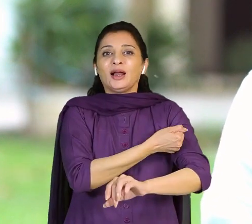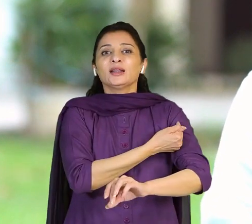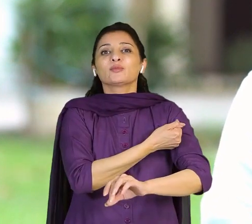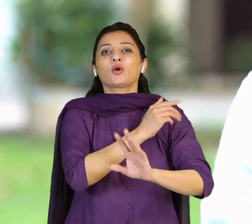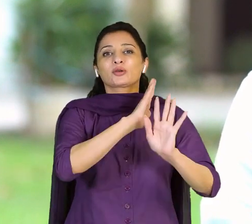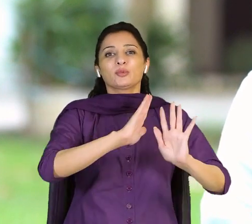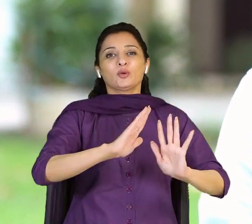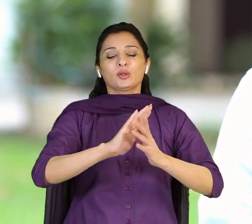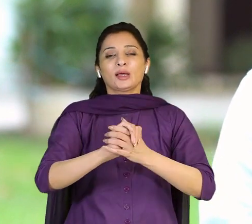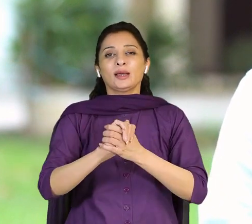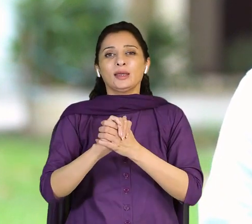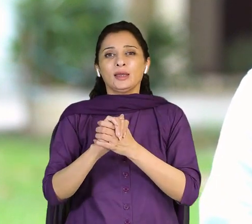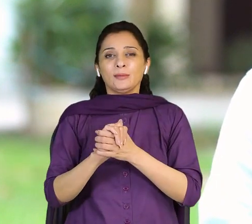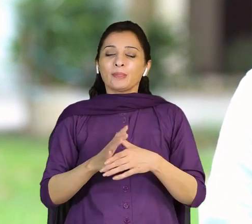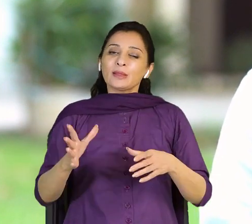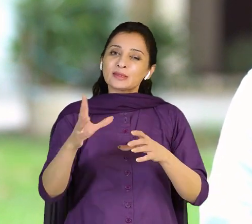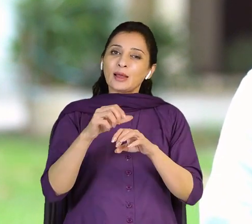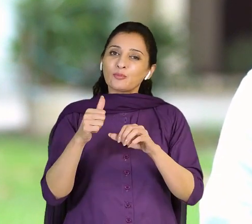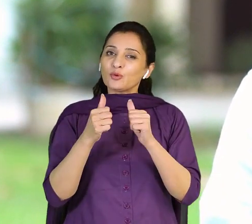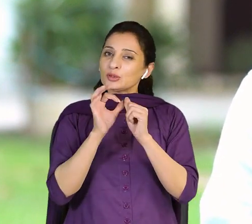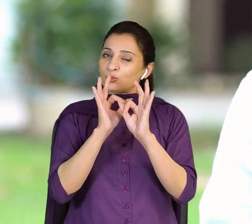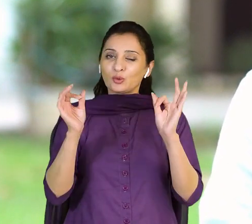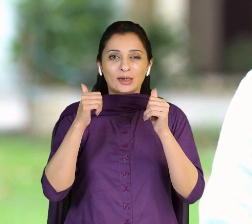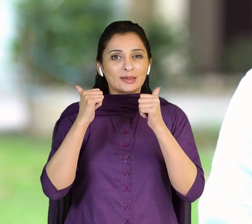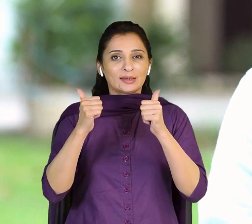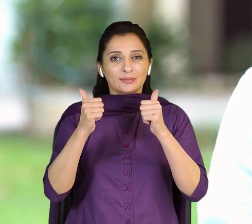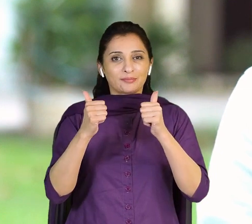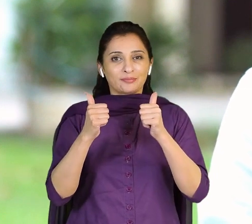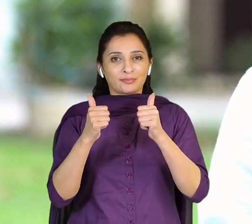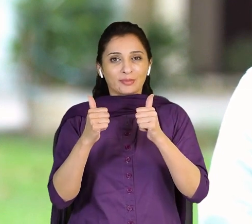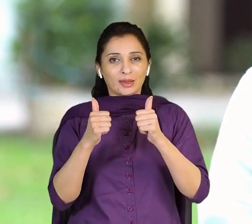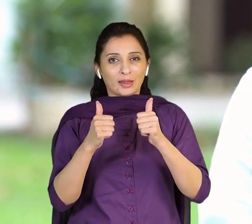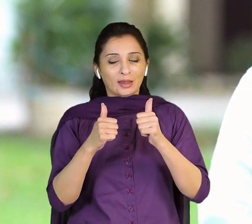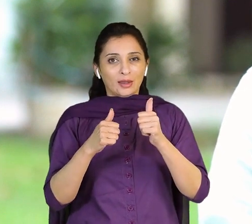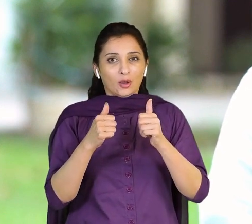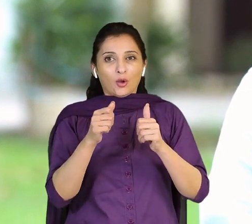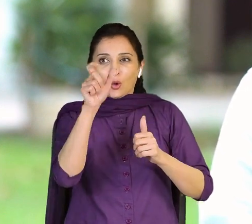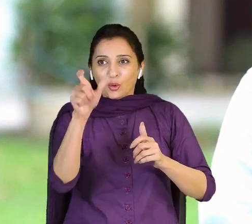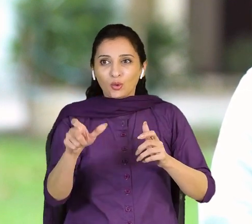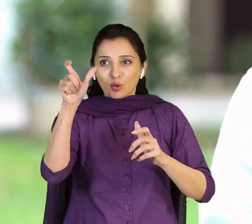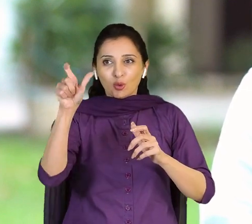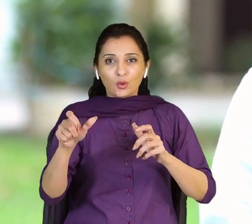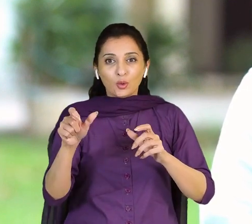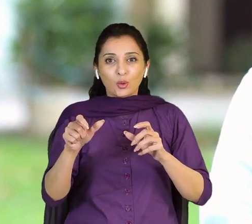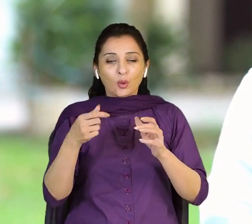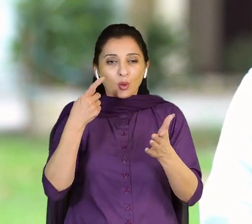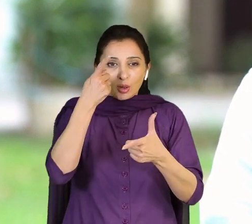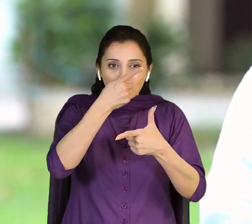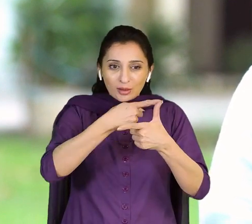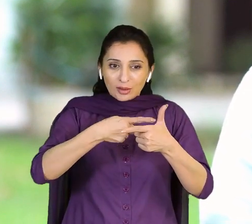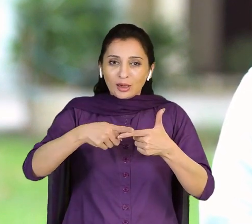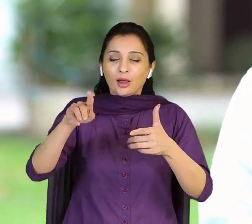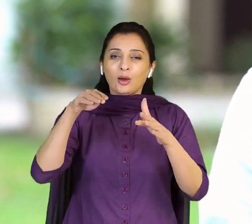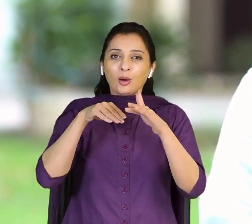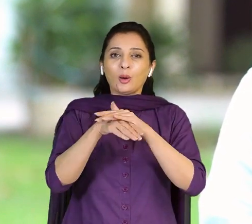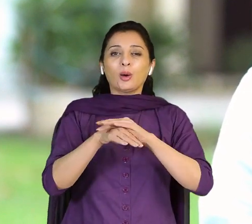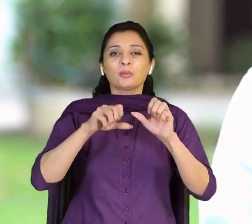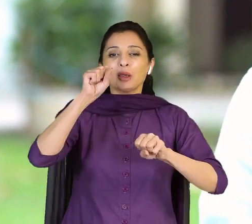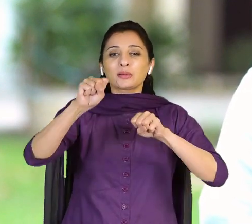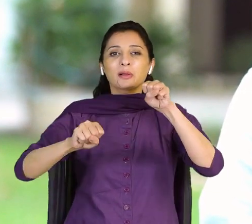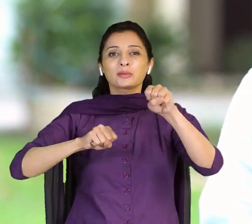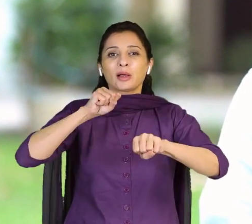you health services so that nothing may go wrong. You'll be able to cycle through everyday places in